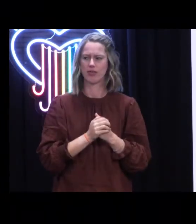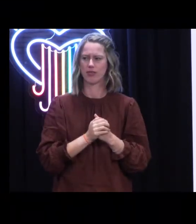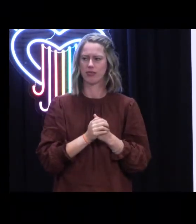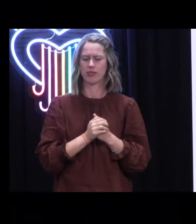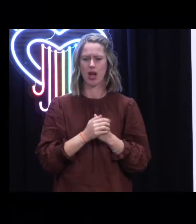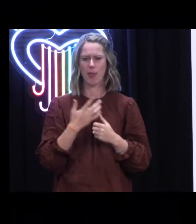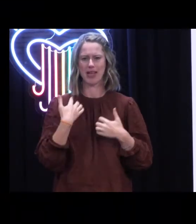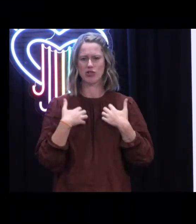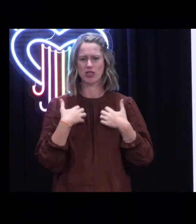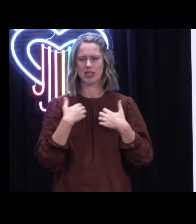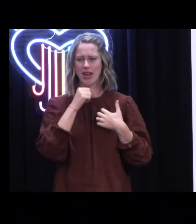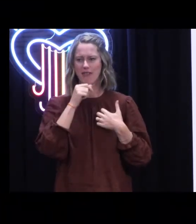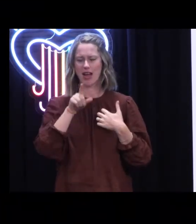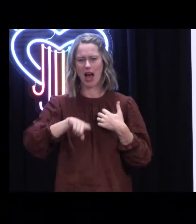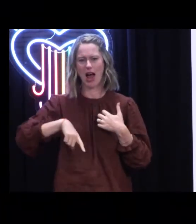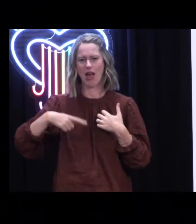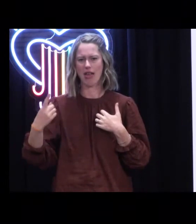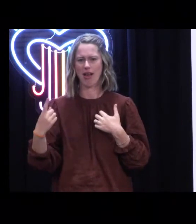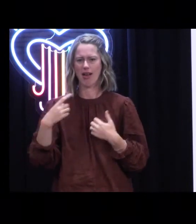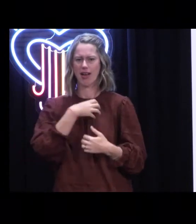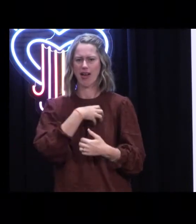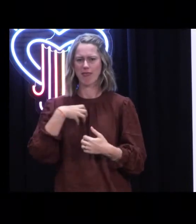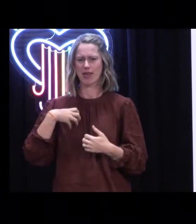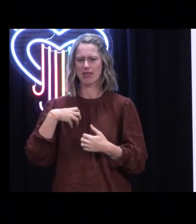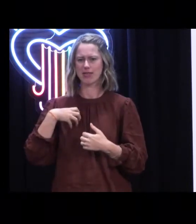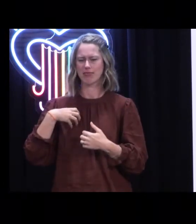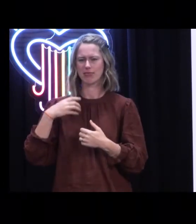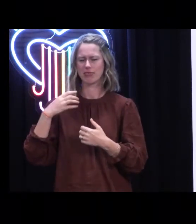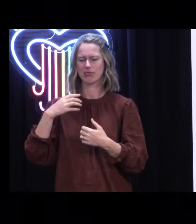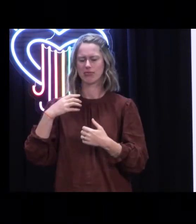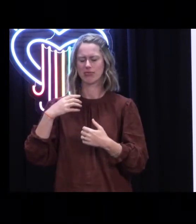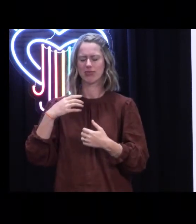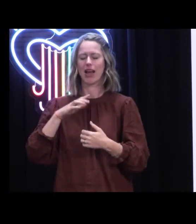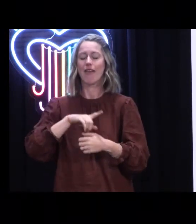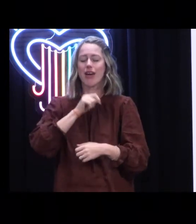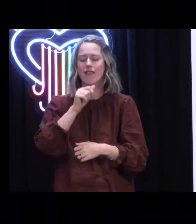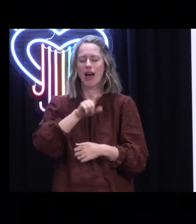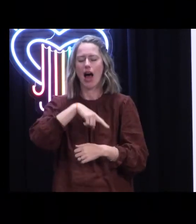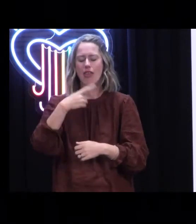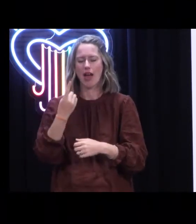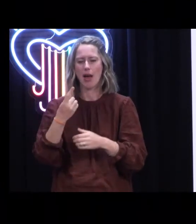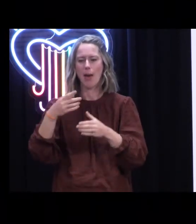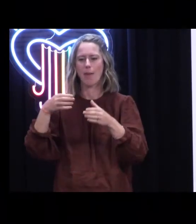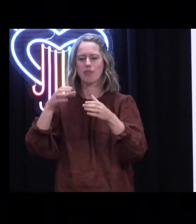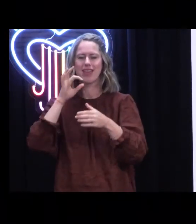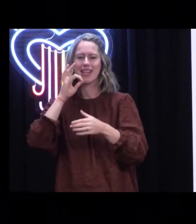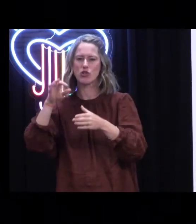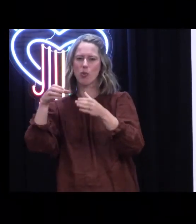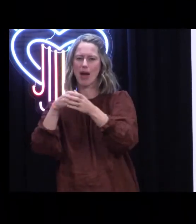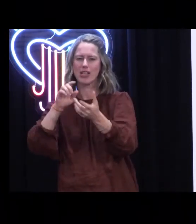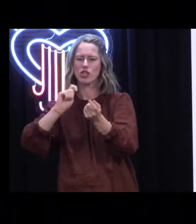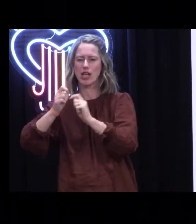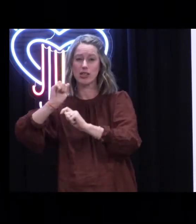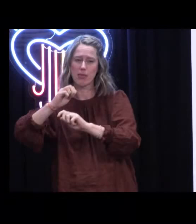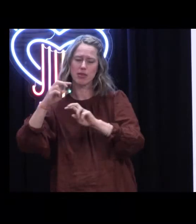see if any other party is changing their position, given the comments I've seen from the National Party.